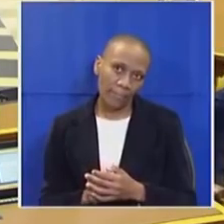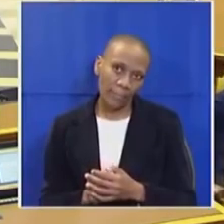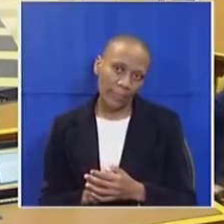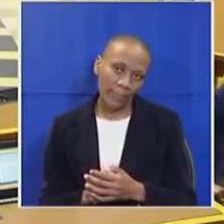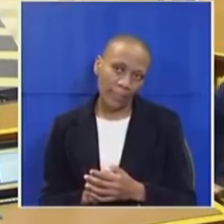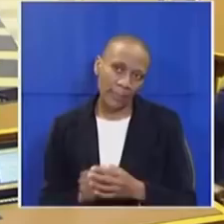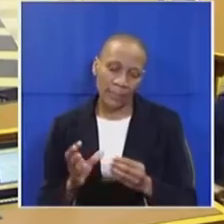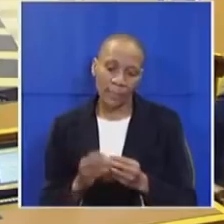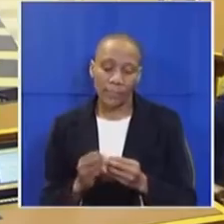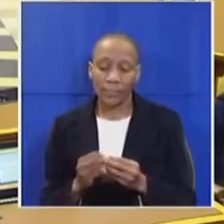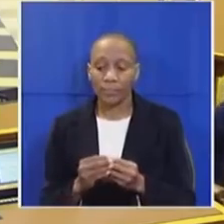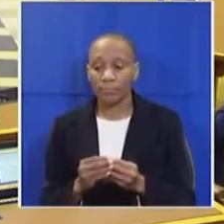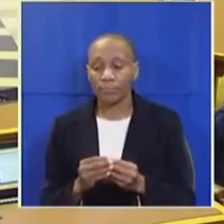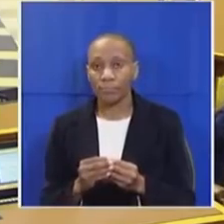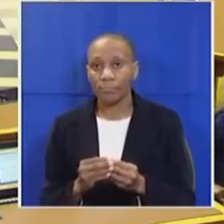Honourable Member,